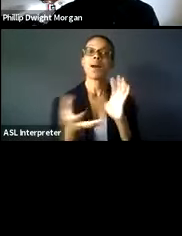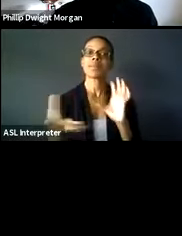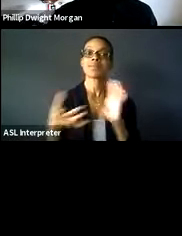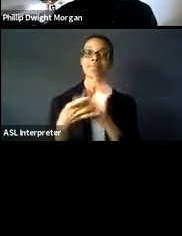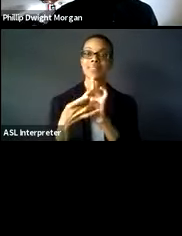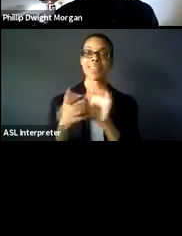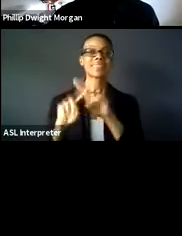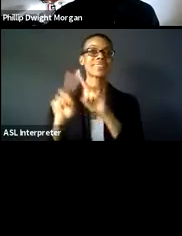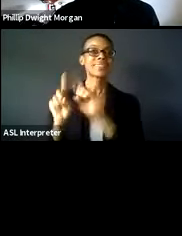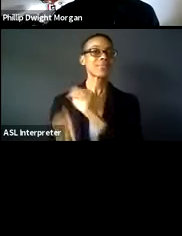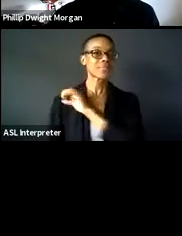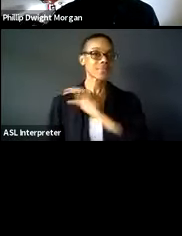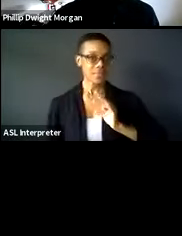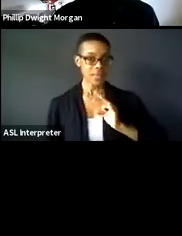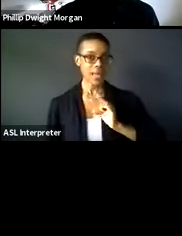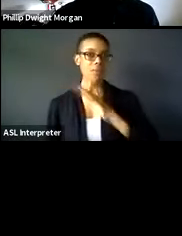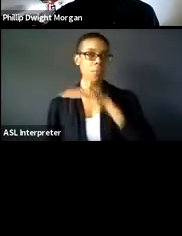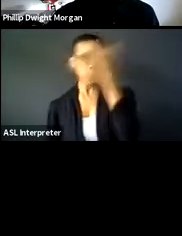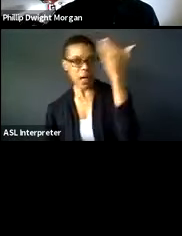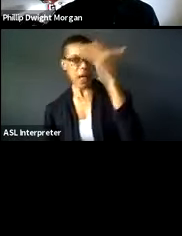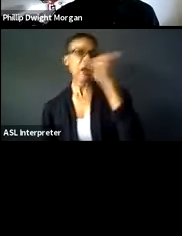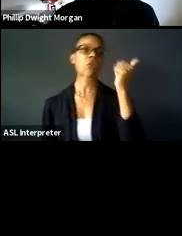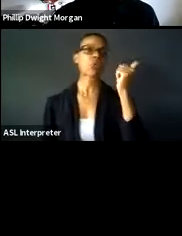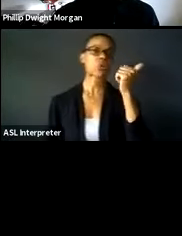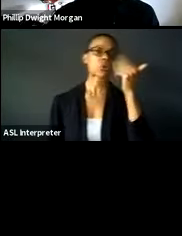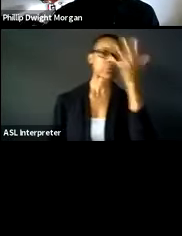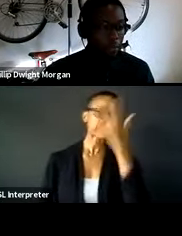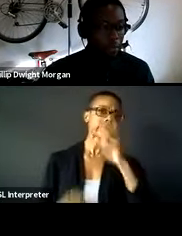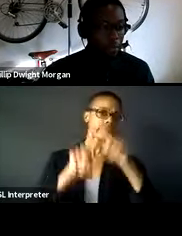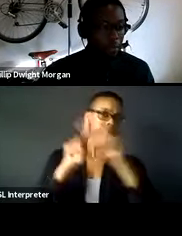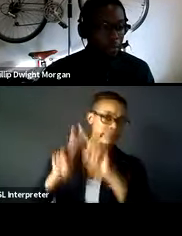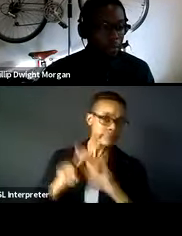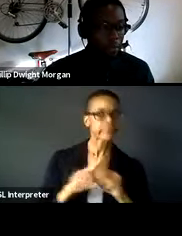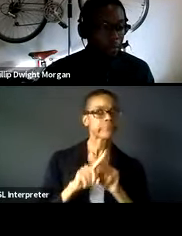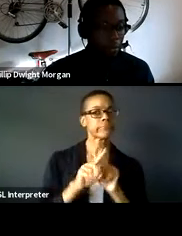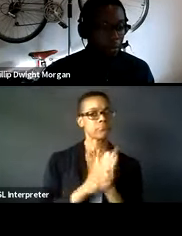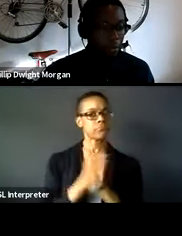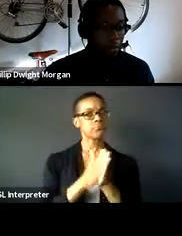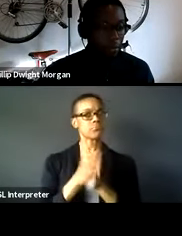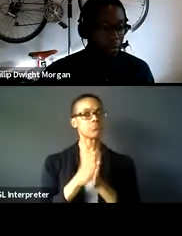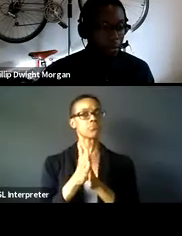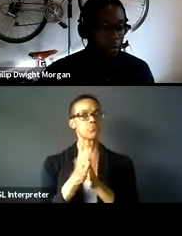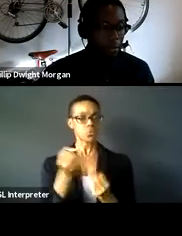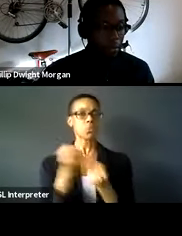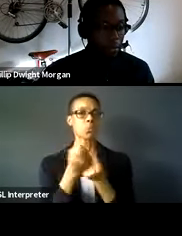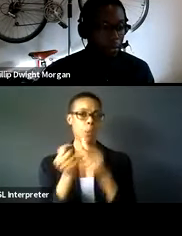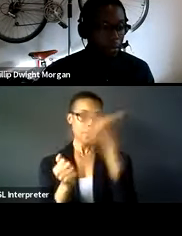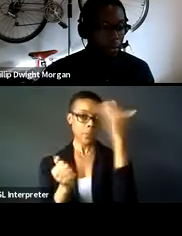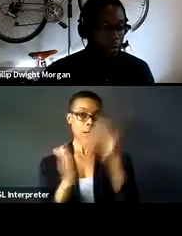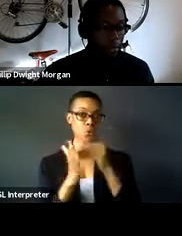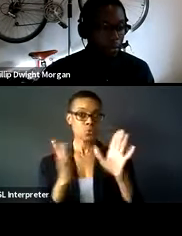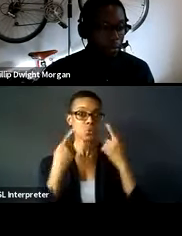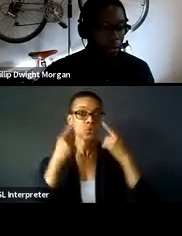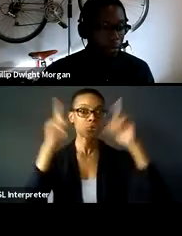of staff, both Black and otherwise, who were also interested in really supporting Black student achievement. So we really